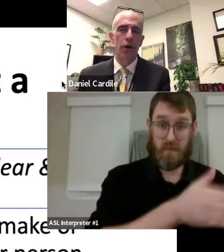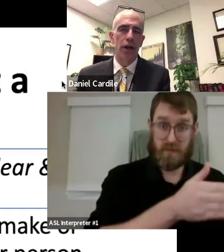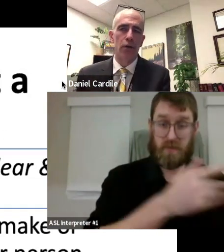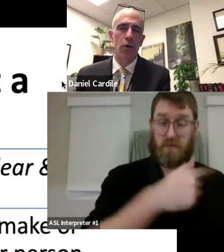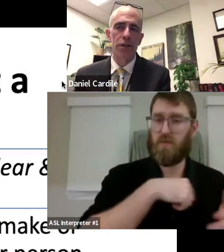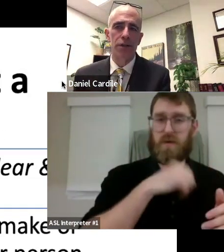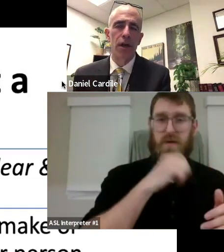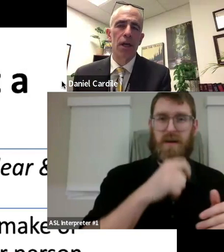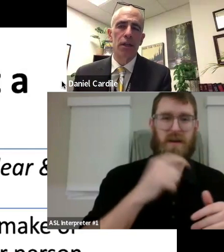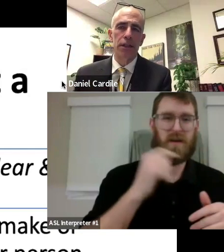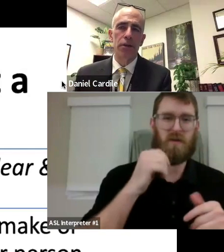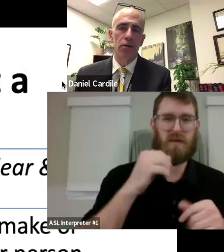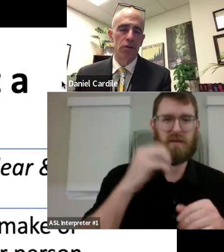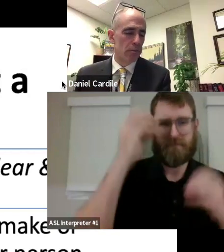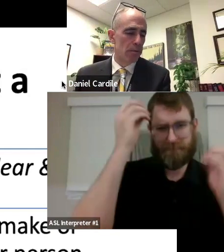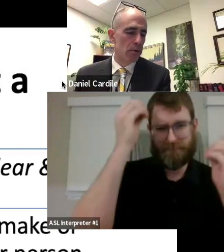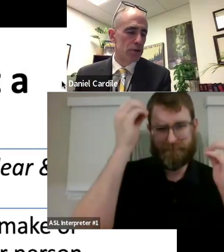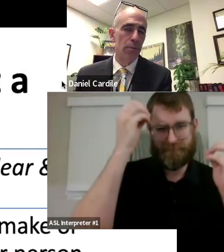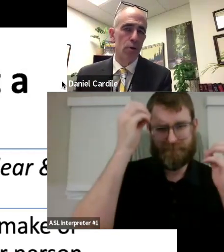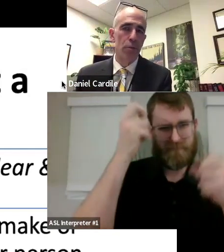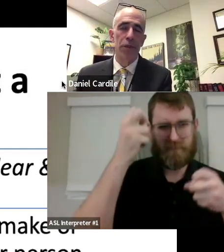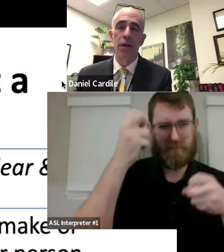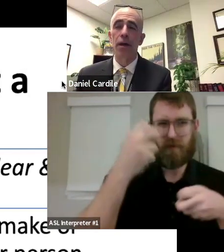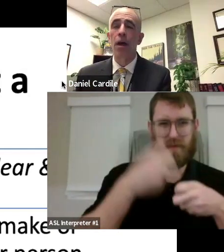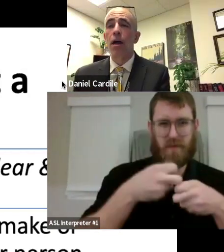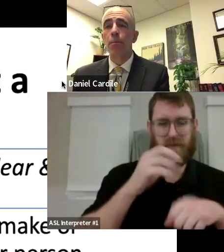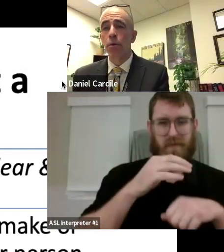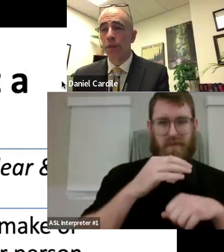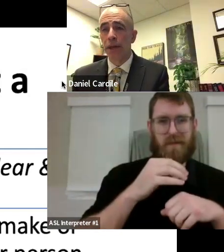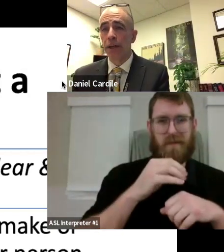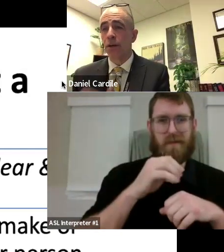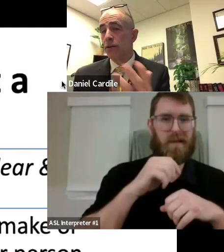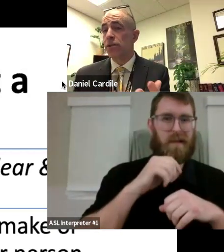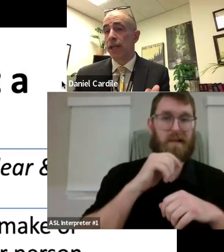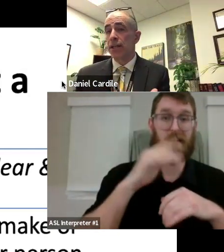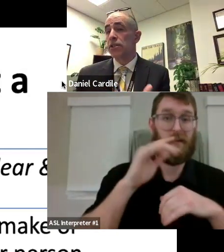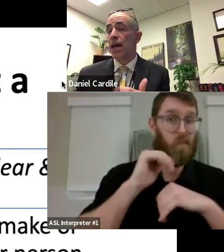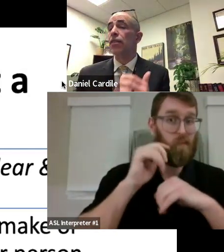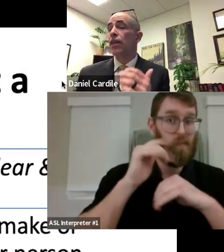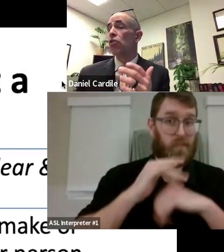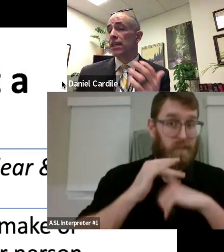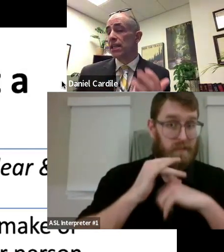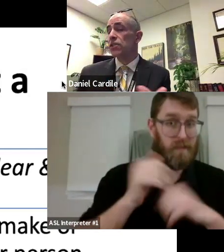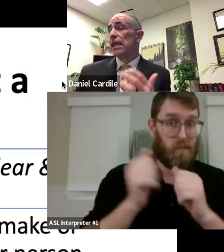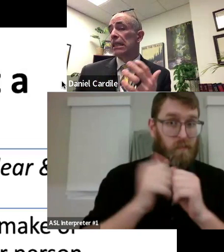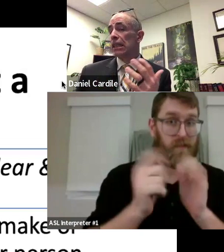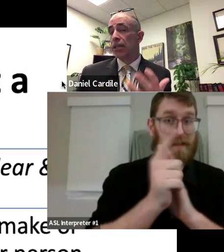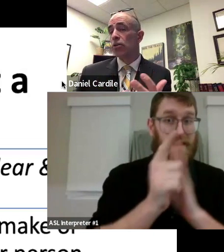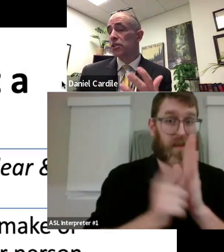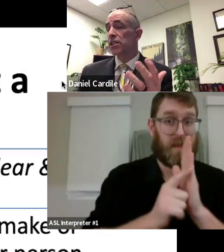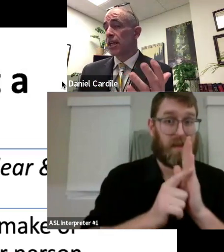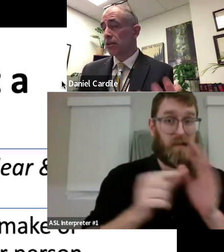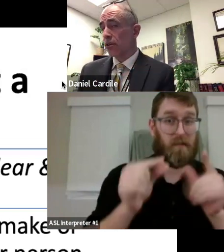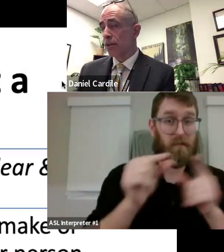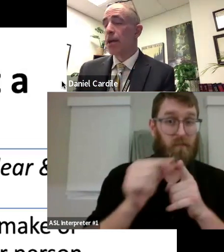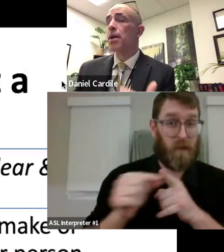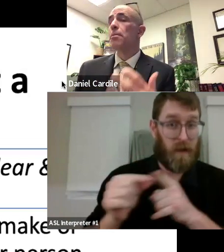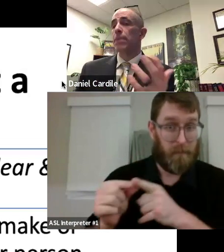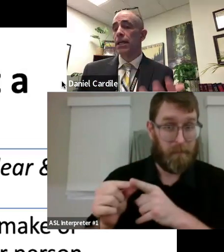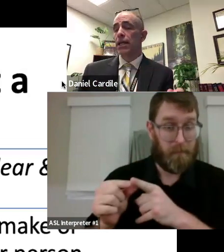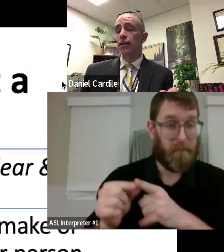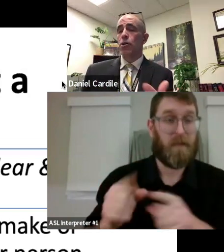too hard on all this legal mumbo jumbo, but the important thing to understand is that there is a legal